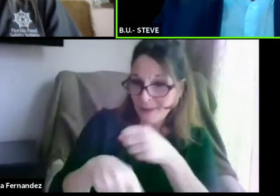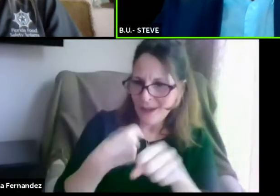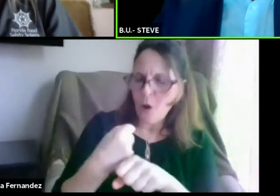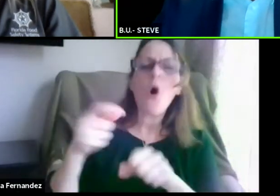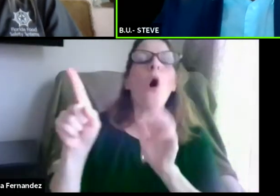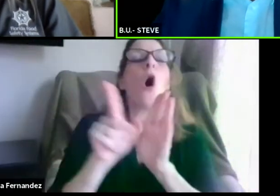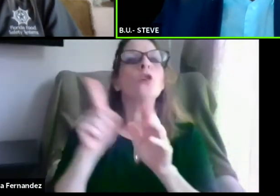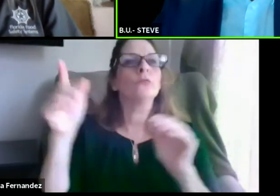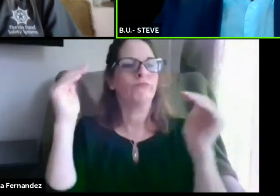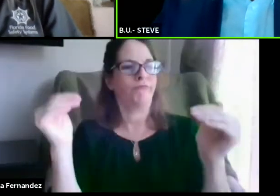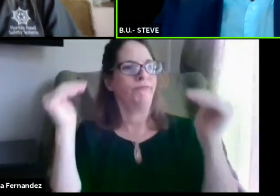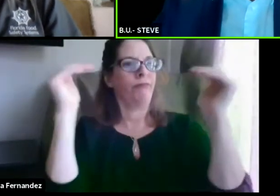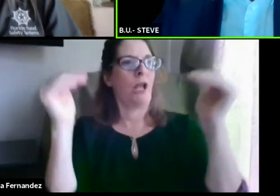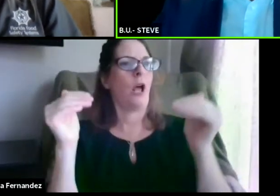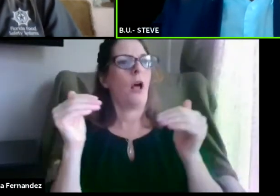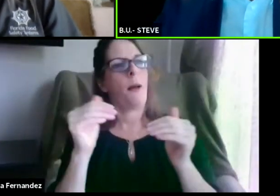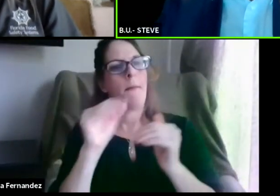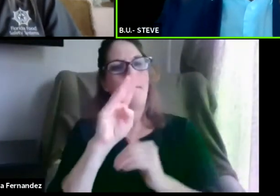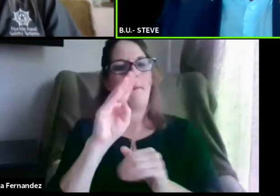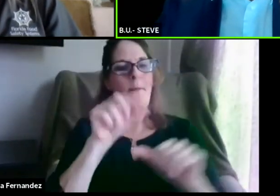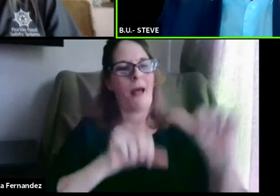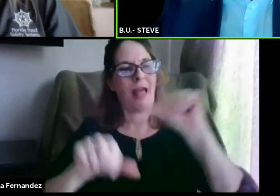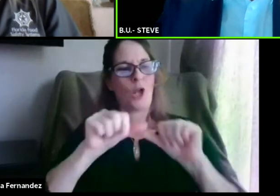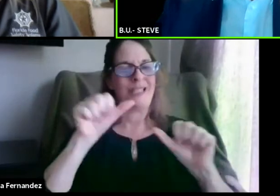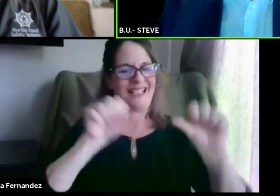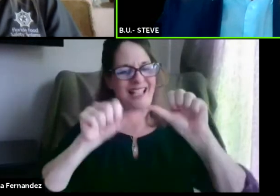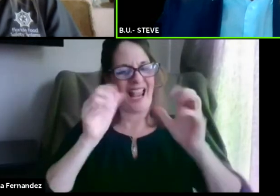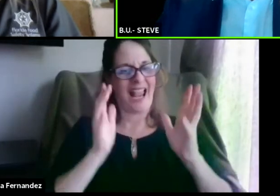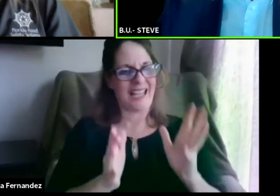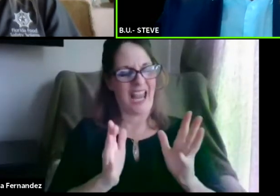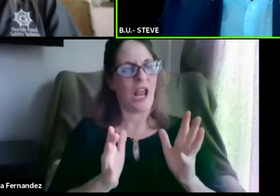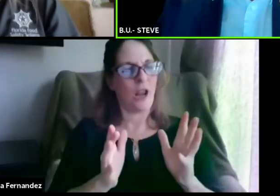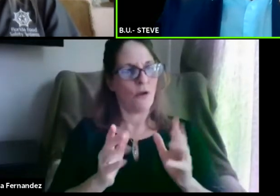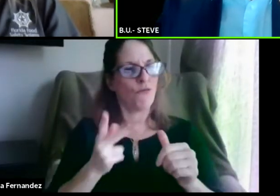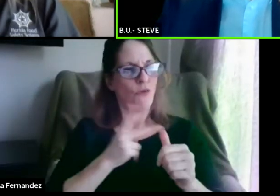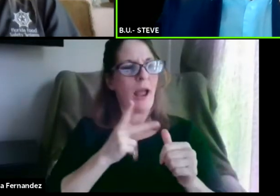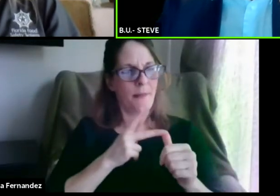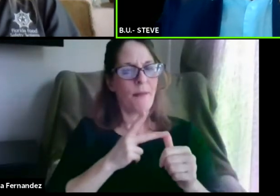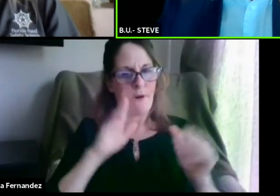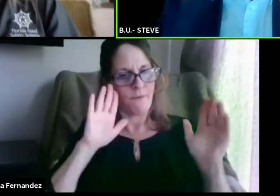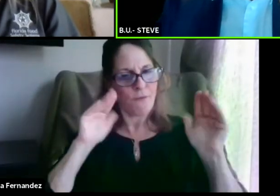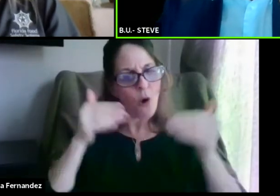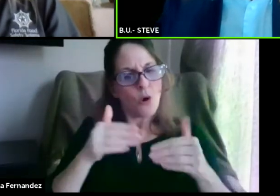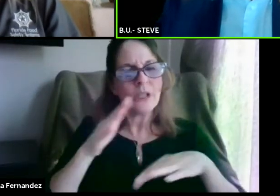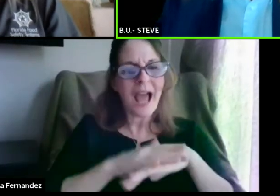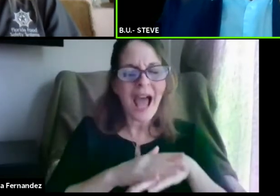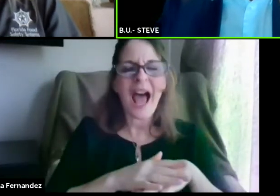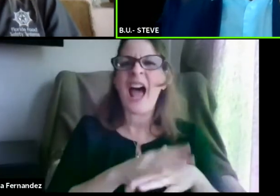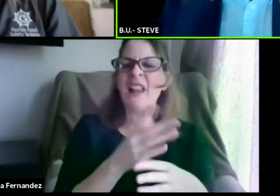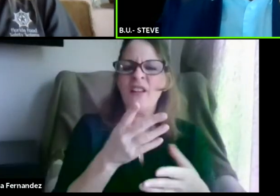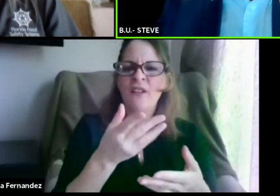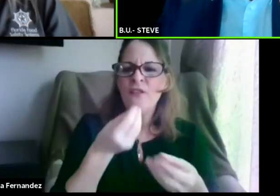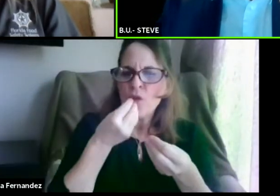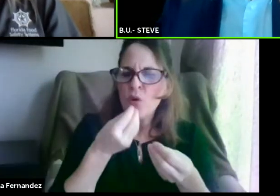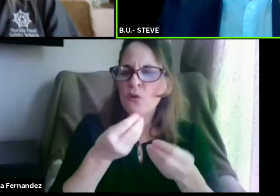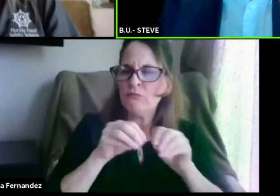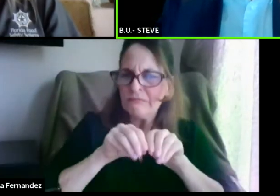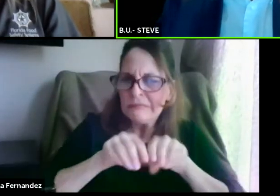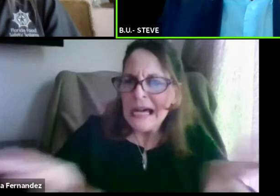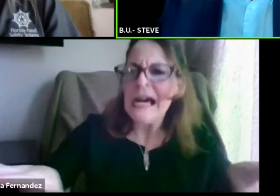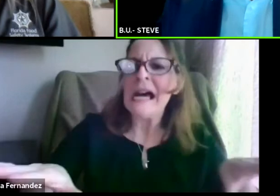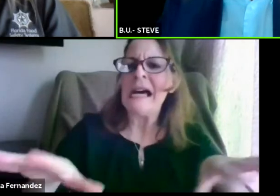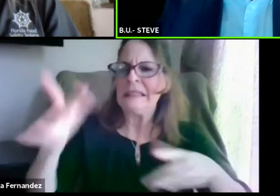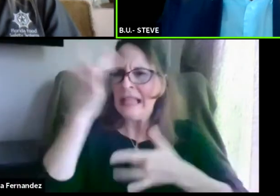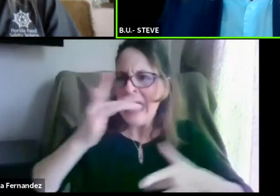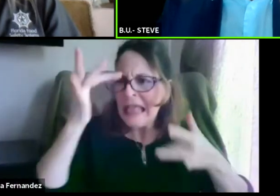also promoted to the role of biological scientist with her primary investigative focus on foodborne illness outbreaks. It